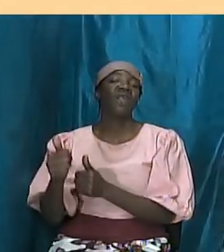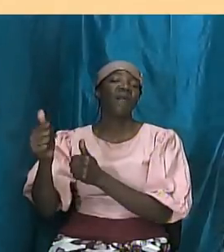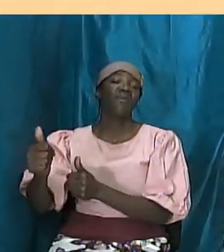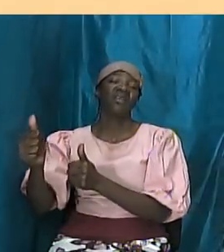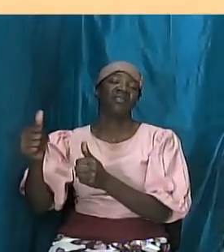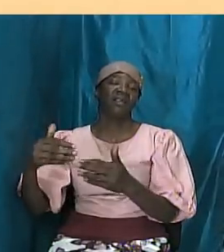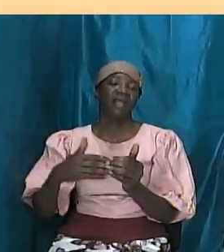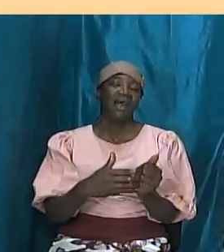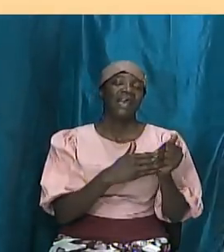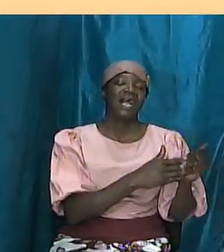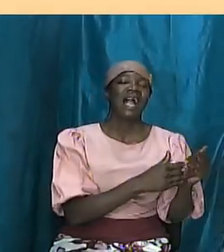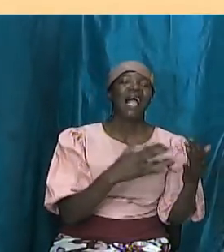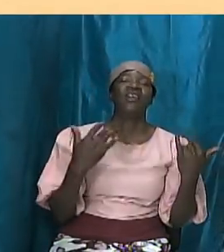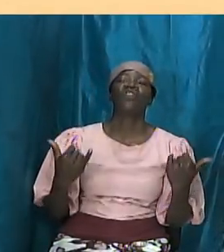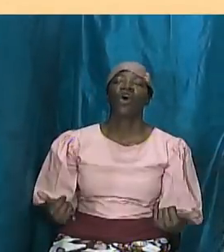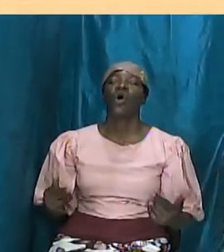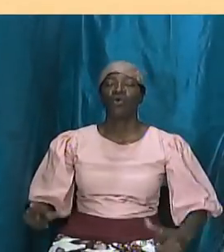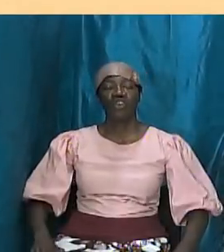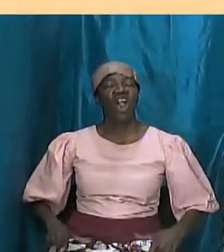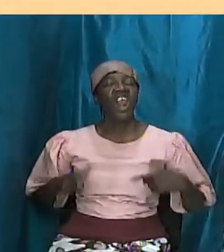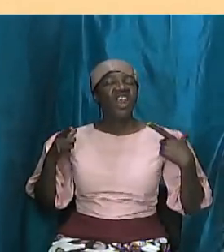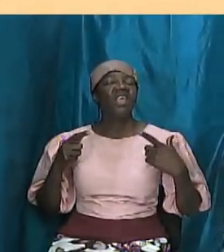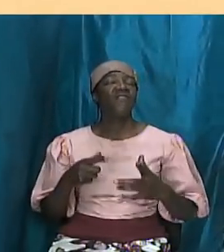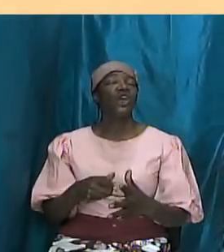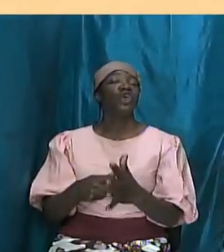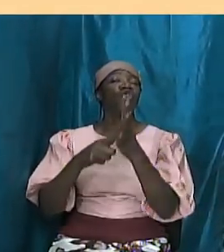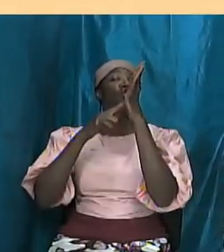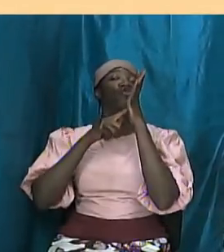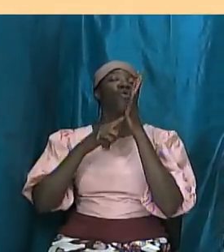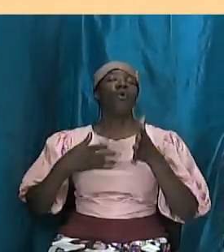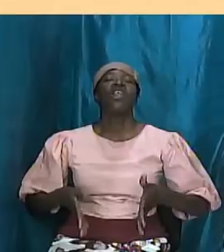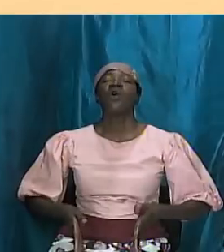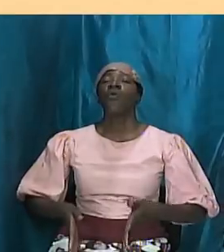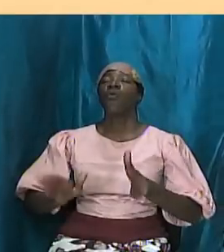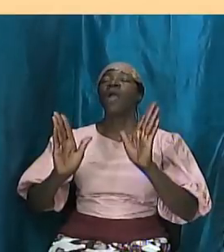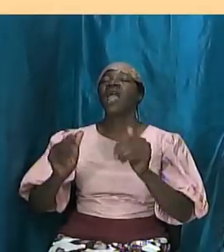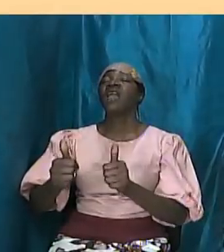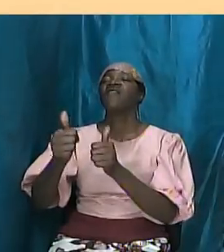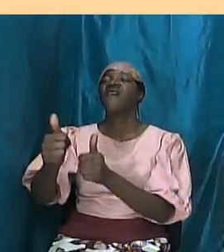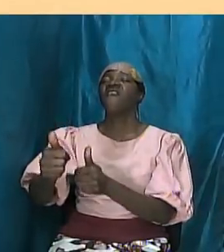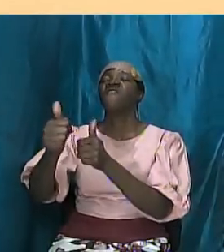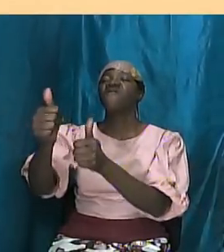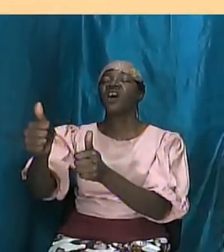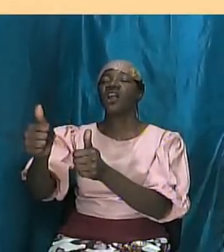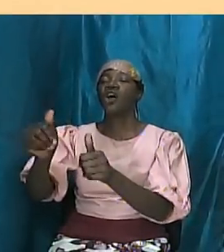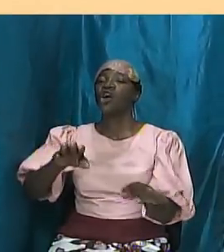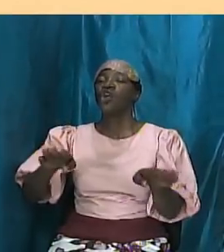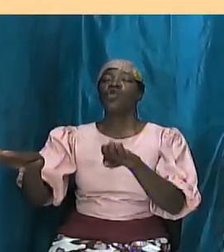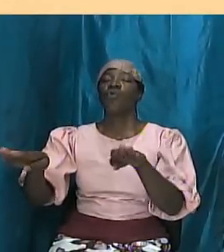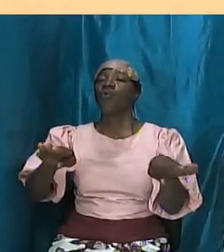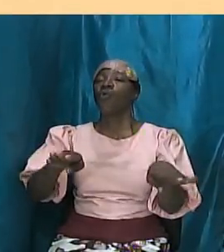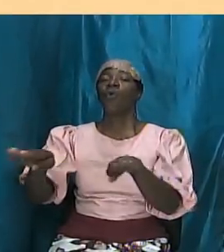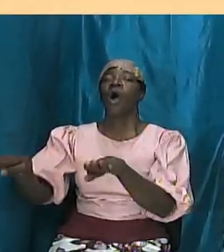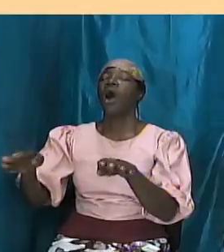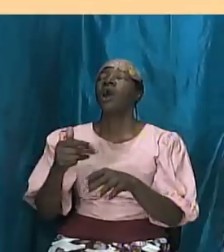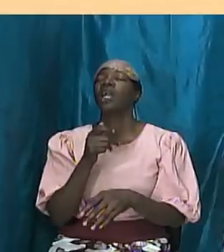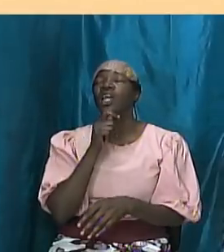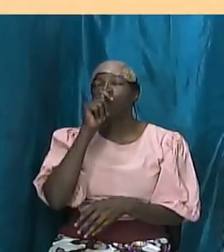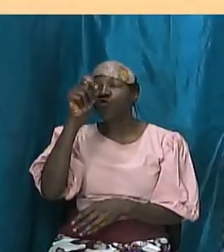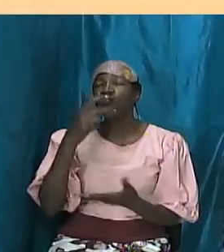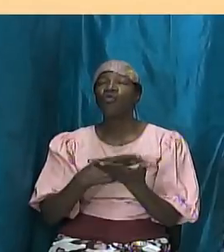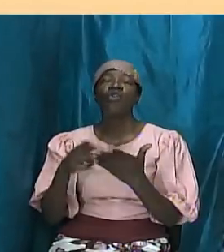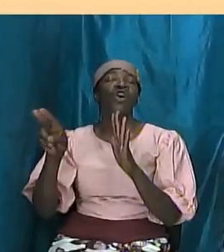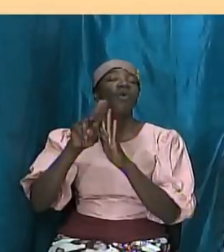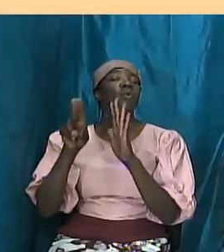to live and show us the way that we should follow so that we could walk in true holiness